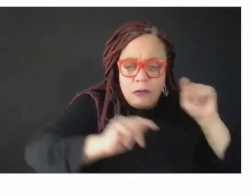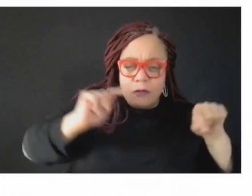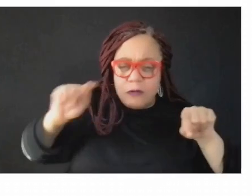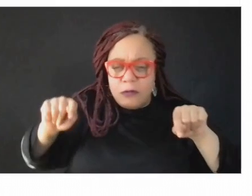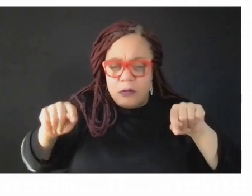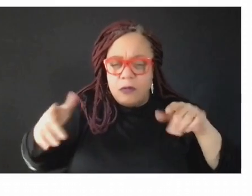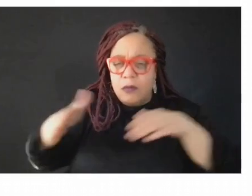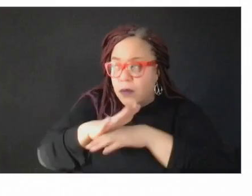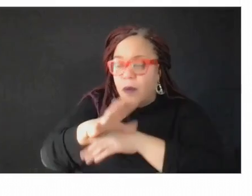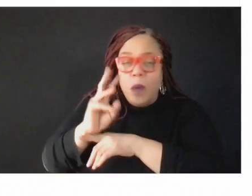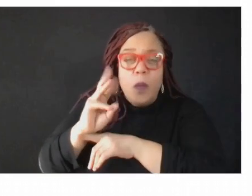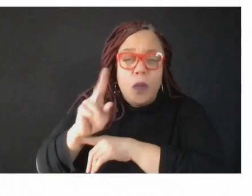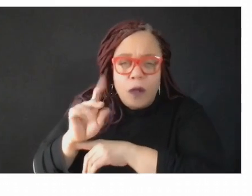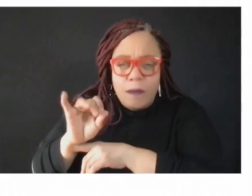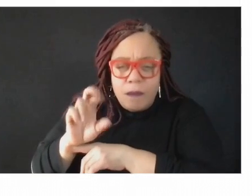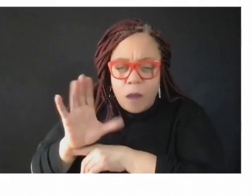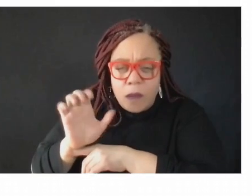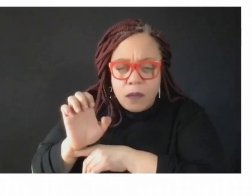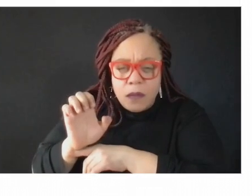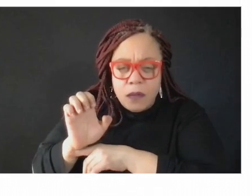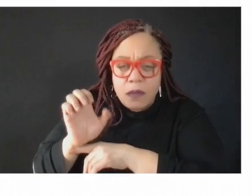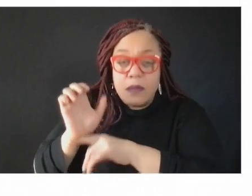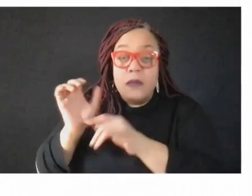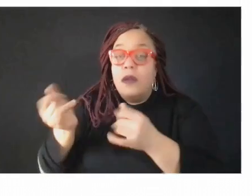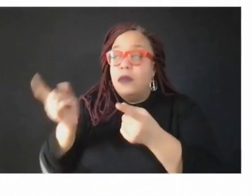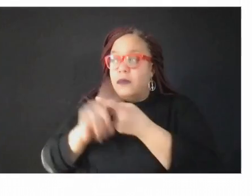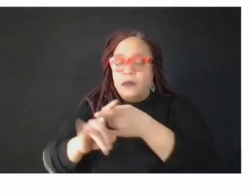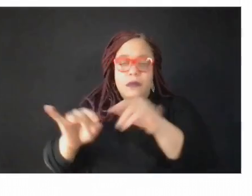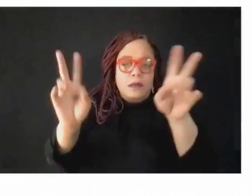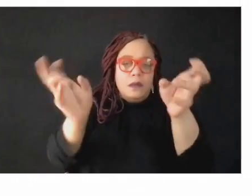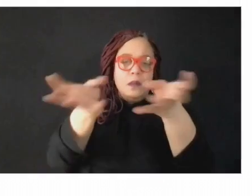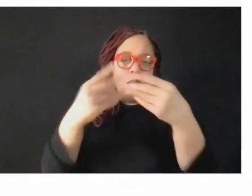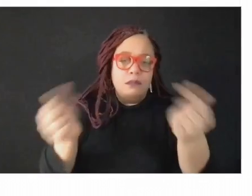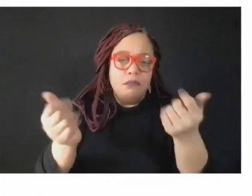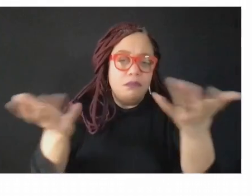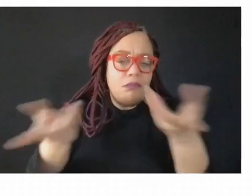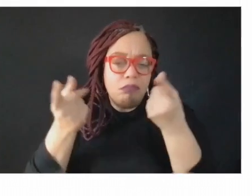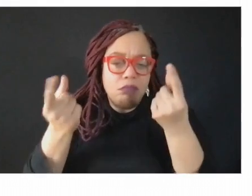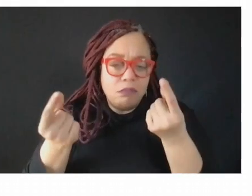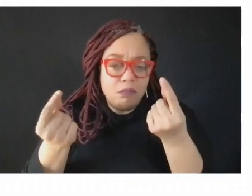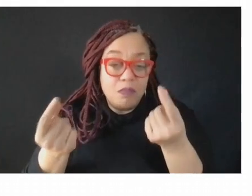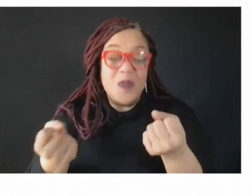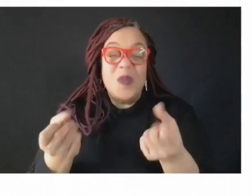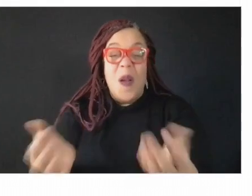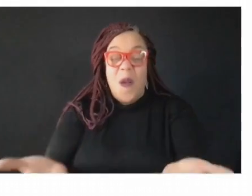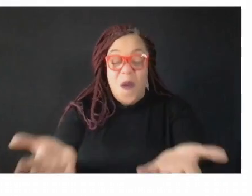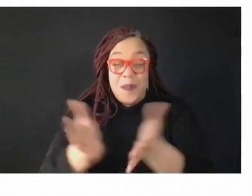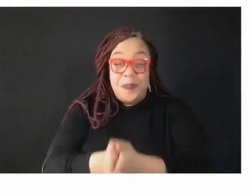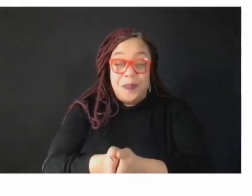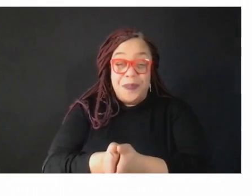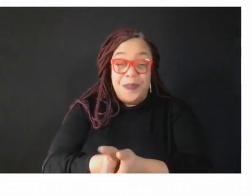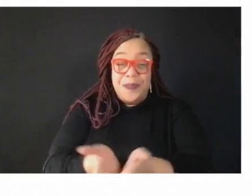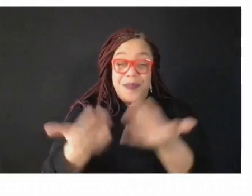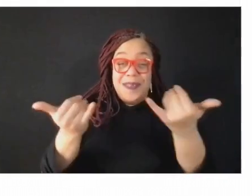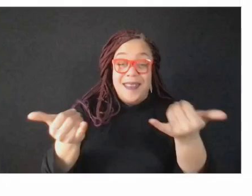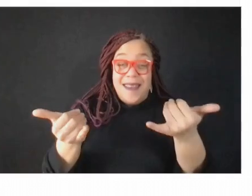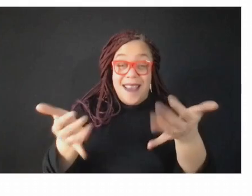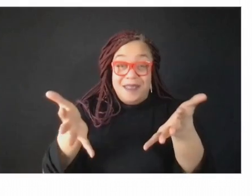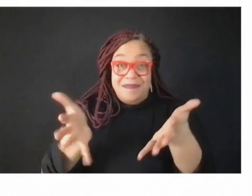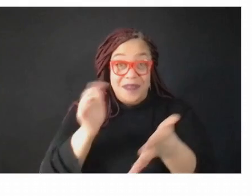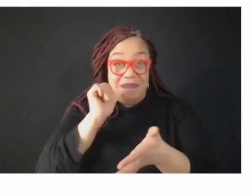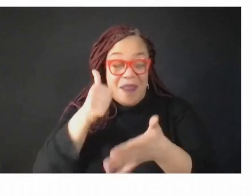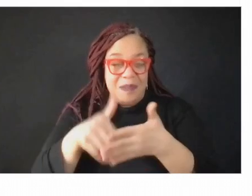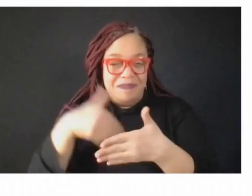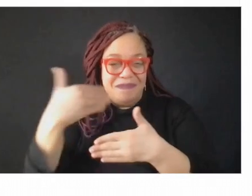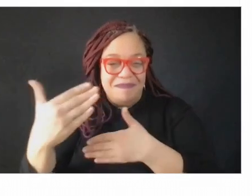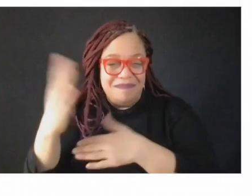issues? So in many ways, this leaves us with, you know, tomorrow. It provides a great foundation